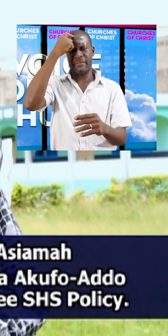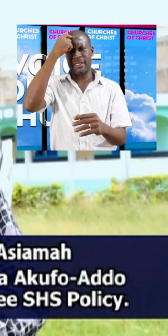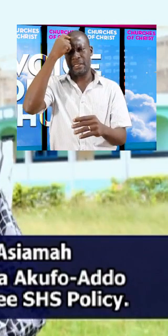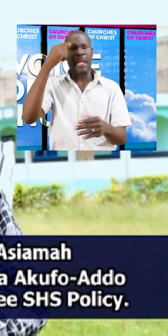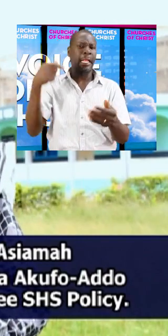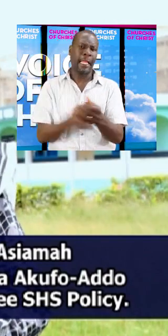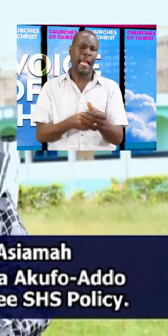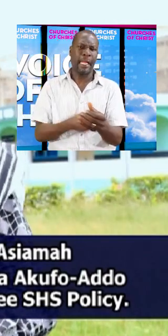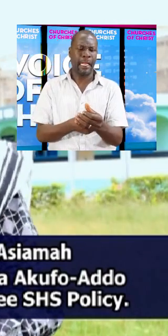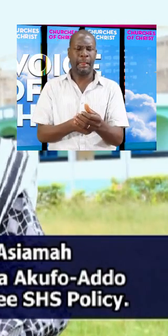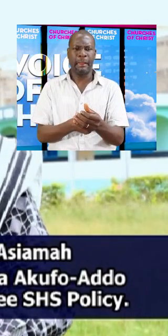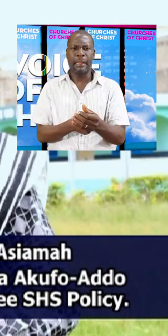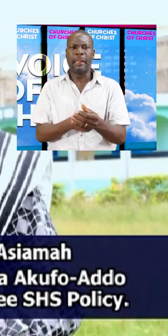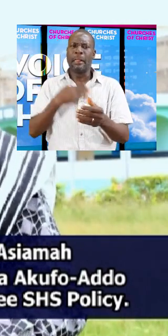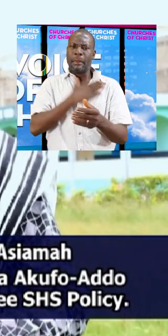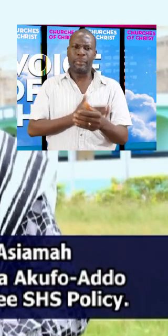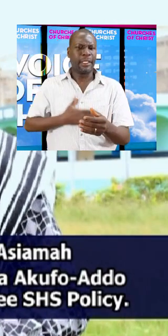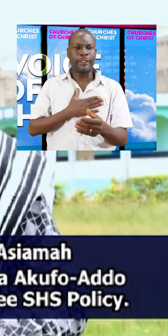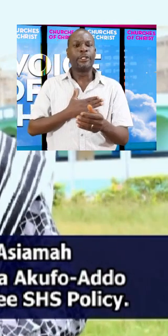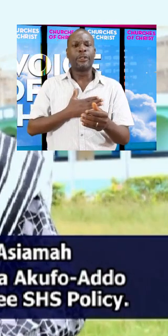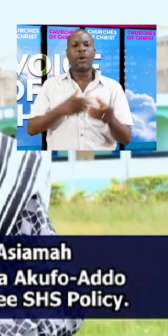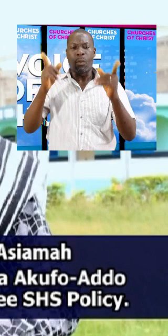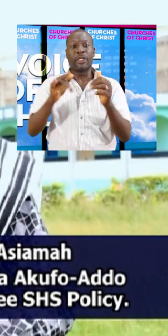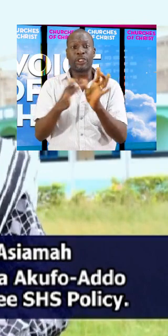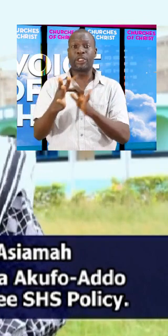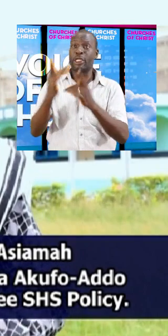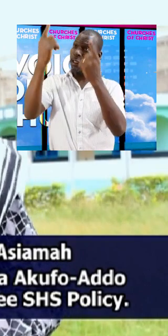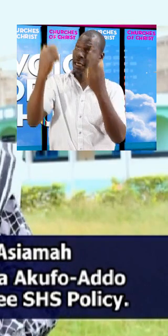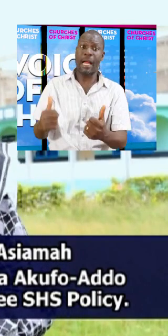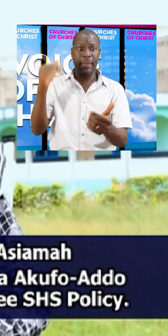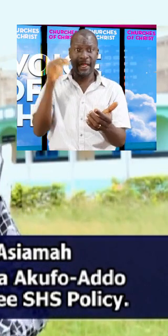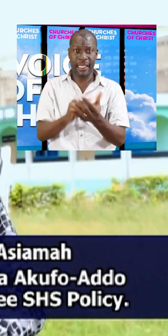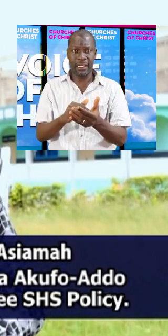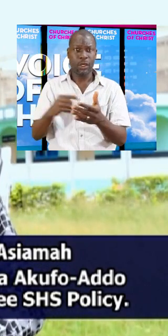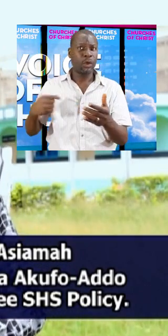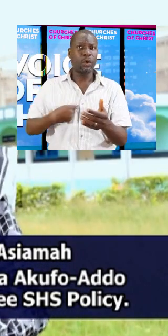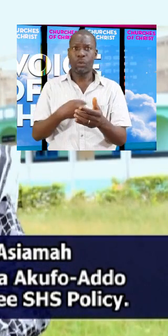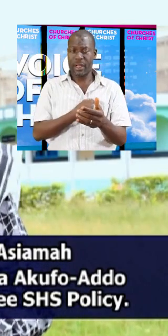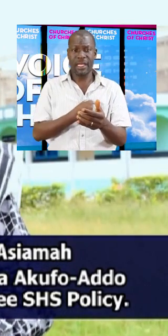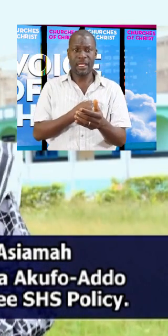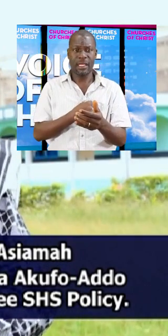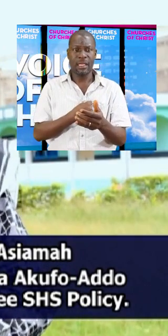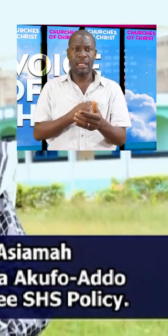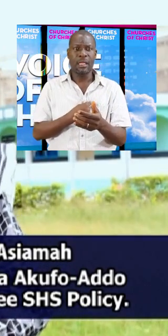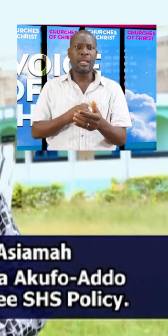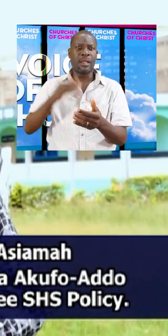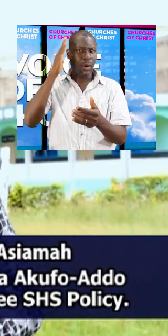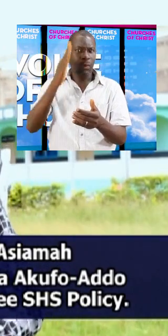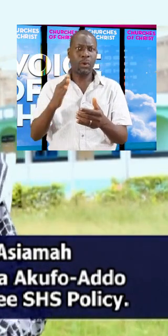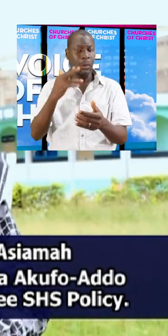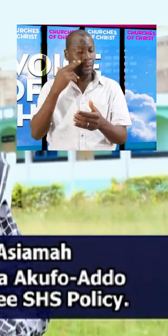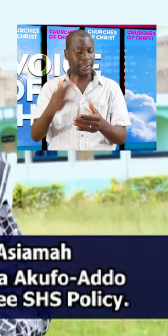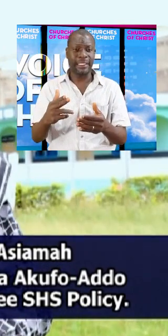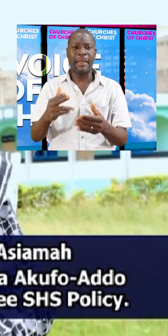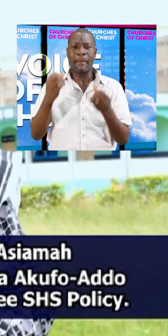ganafo yesese yesu epie free esro eba enna yebeso no asori ate adru yen e wo gana hase